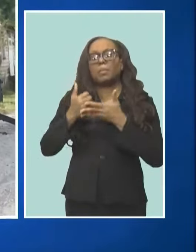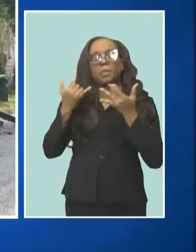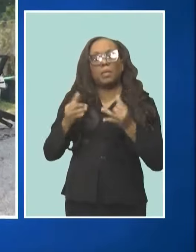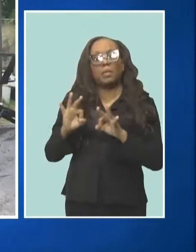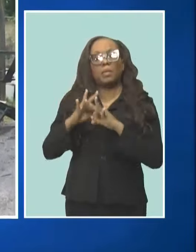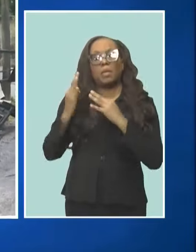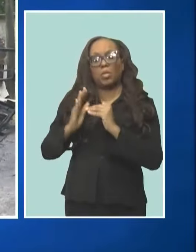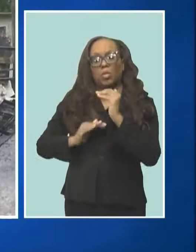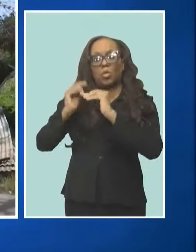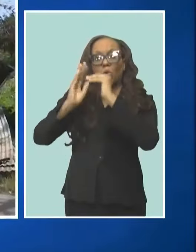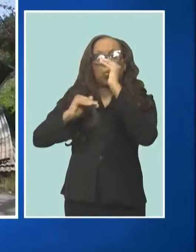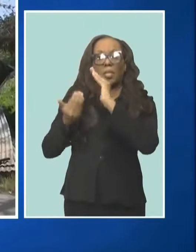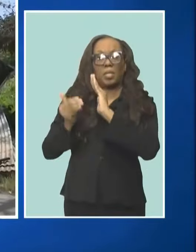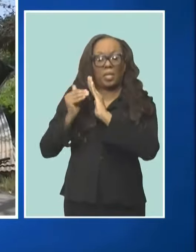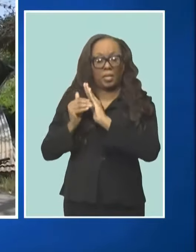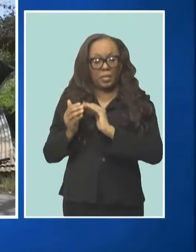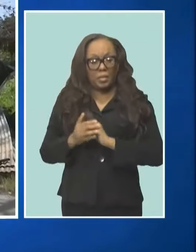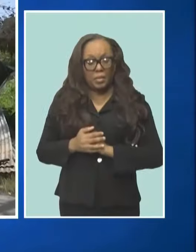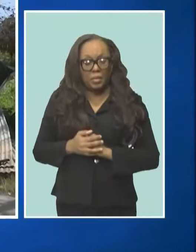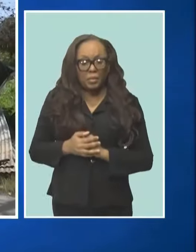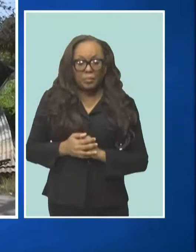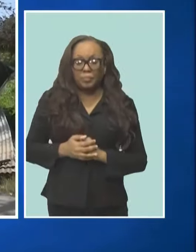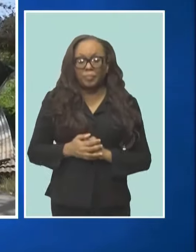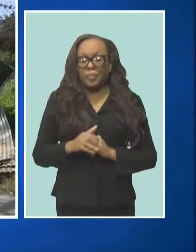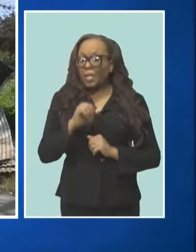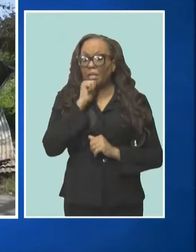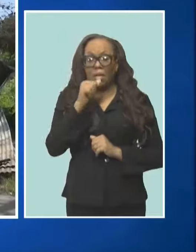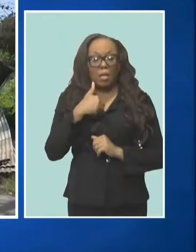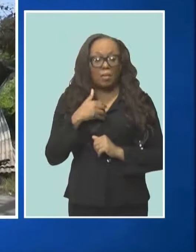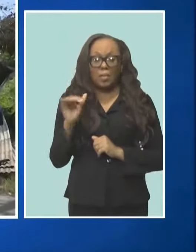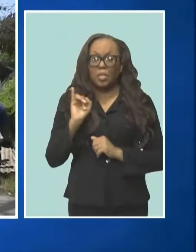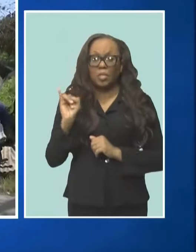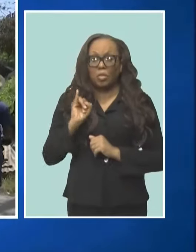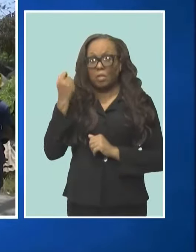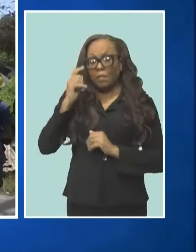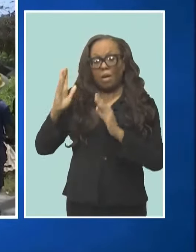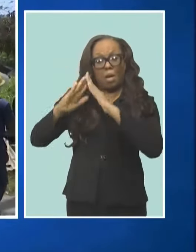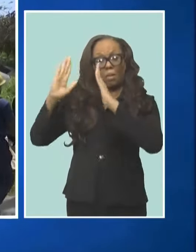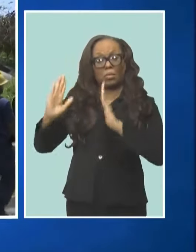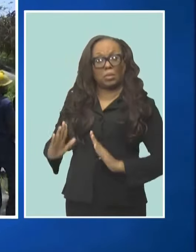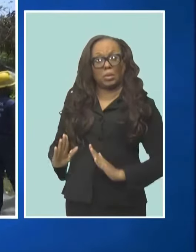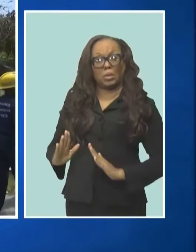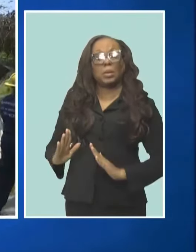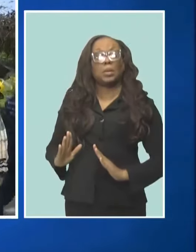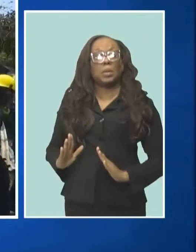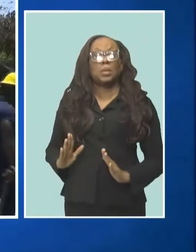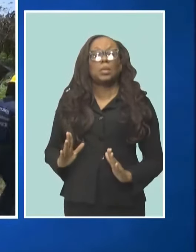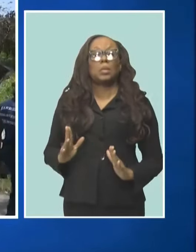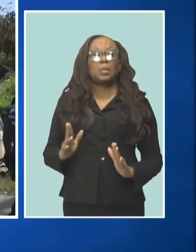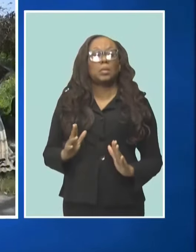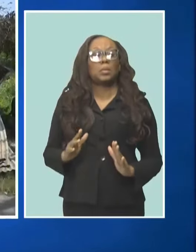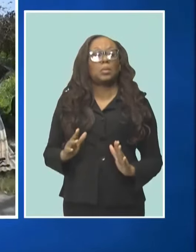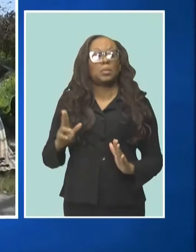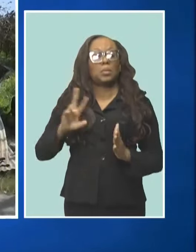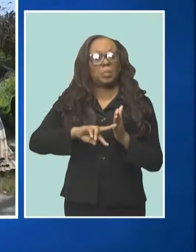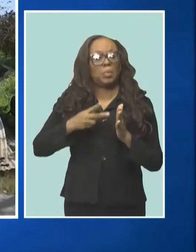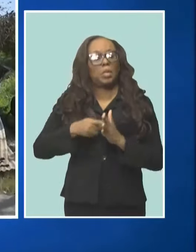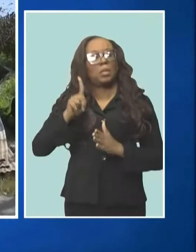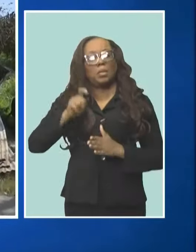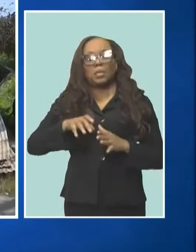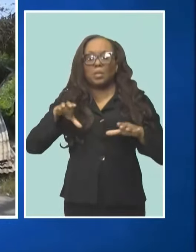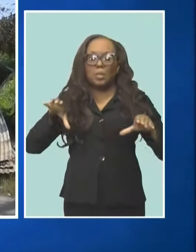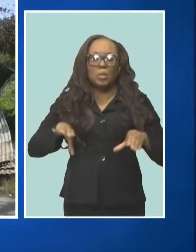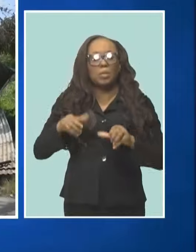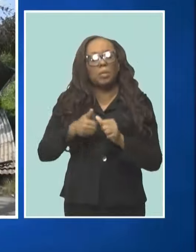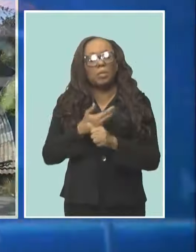on this location. They told me that they didn't have any insurance, and therefore it is incumbent on us to do as much as we can to help, and